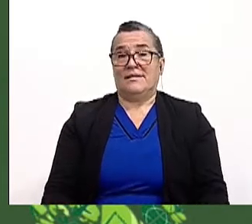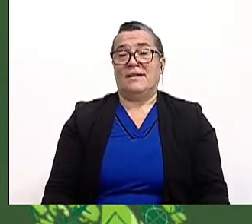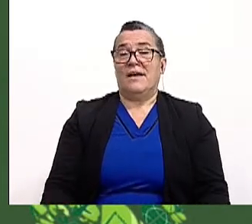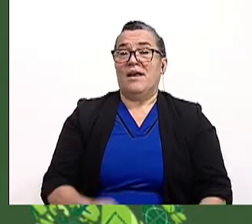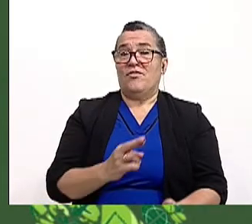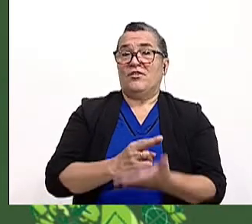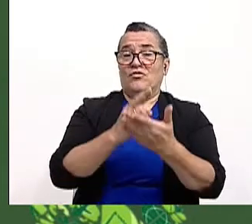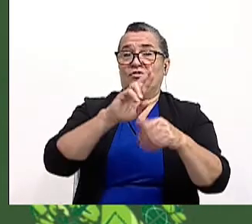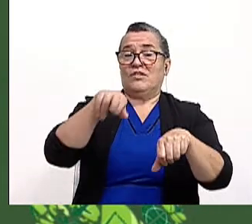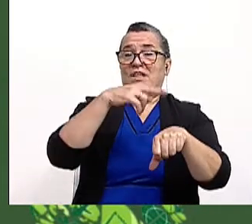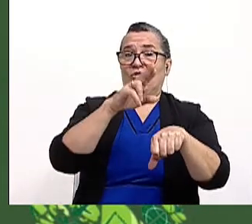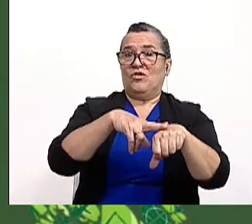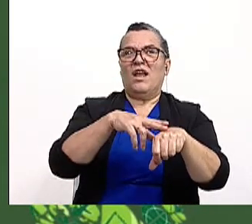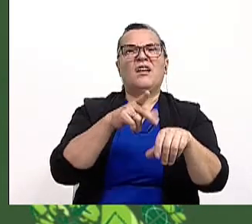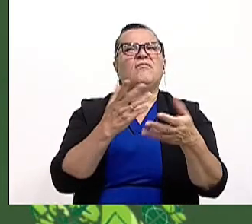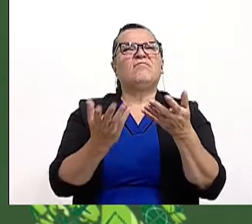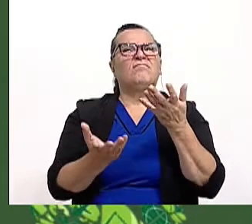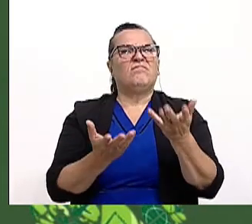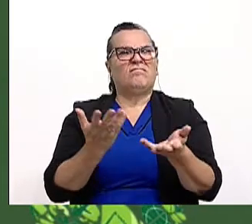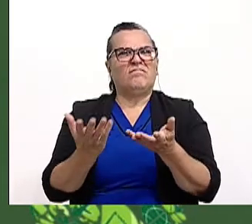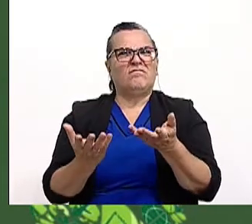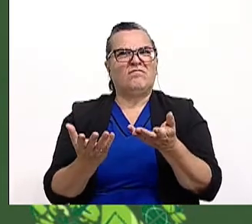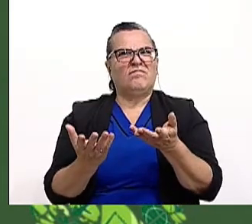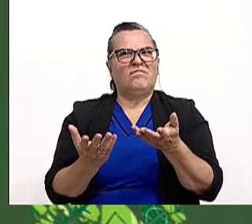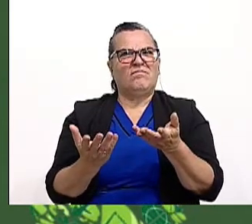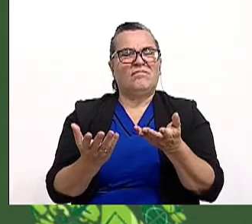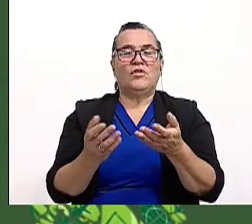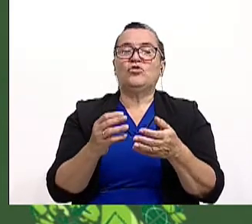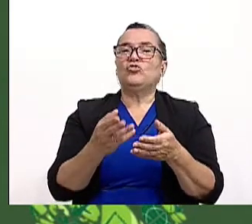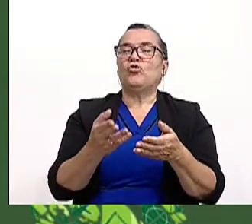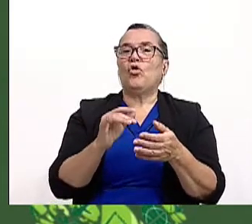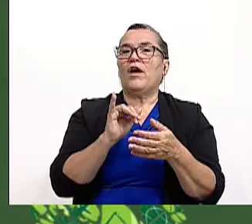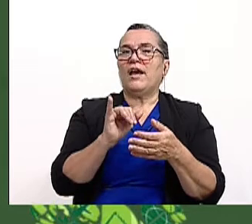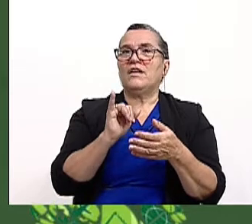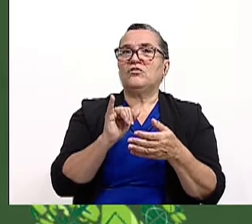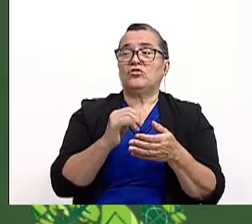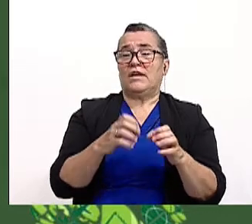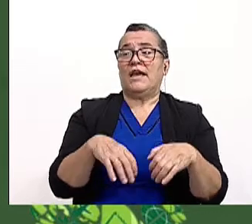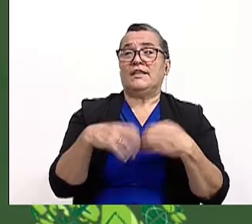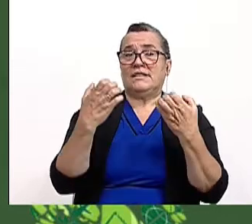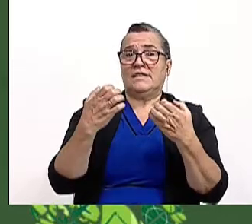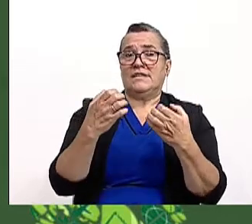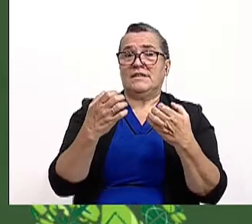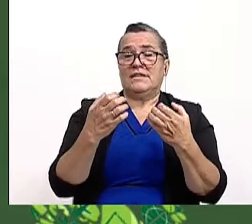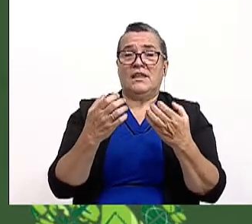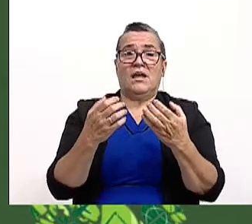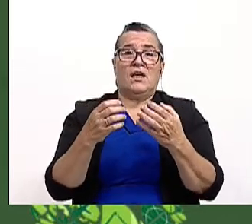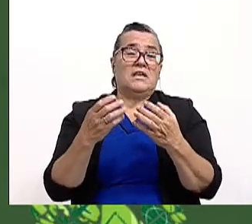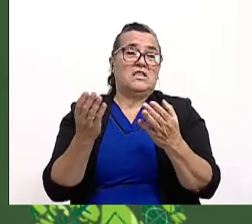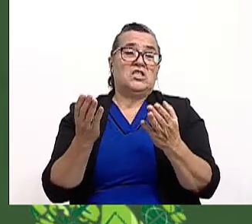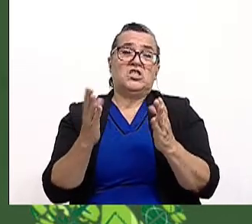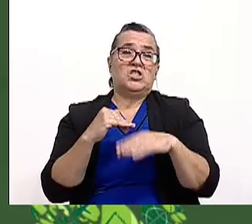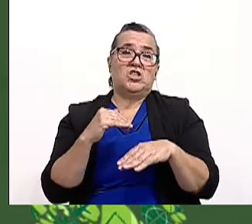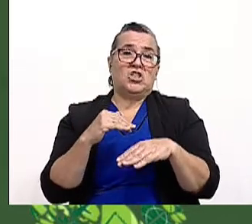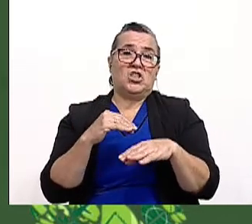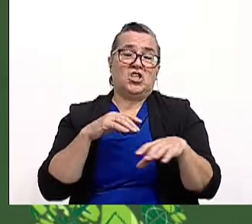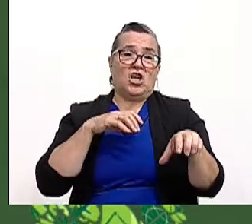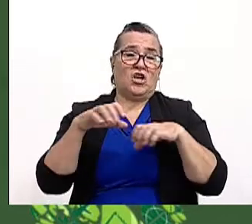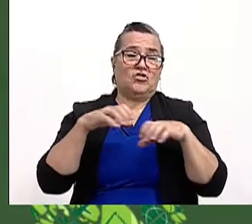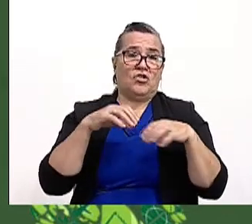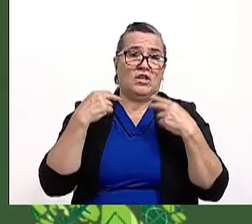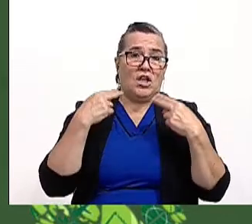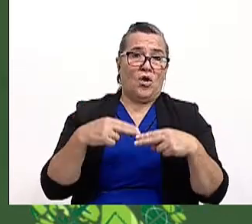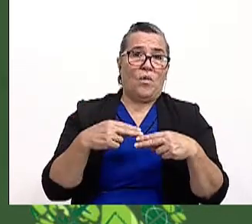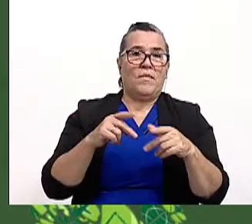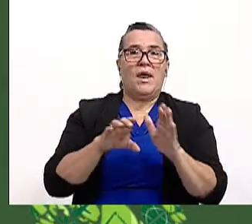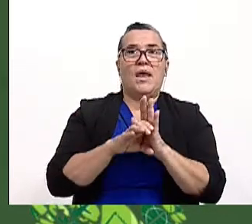Natural resources. Natural resources are the resources that exist without any actions of humankind. And we